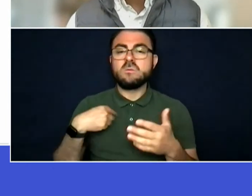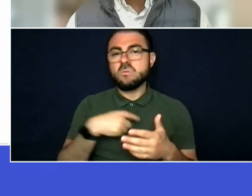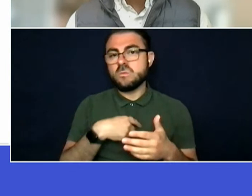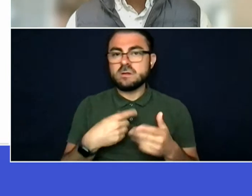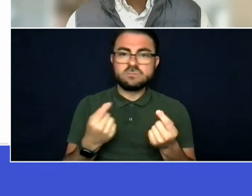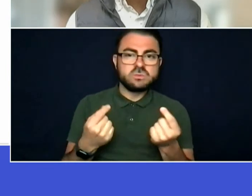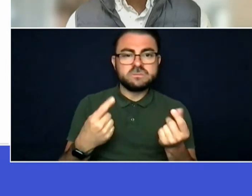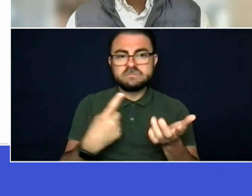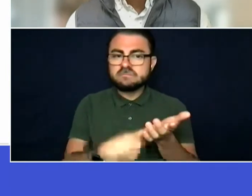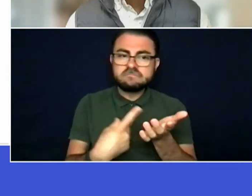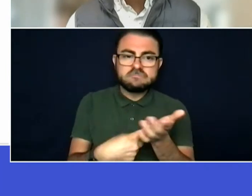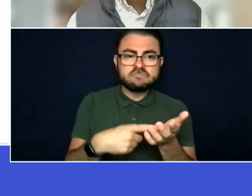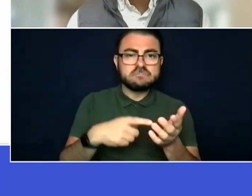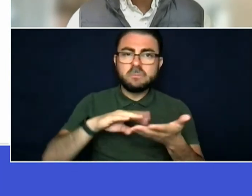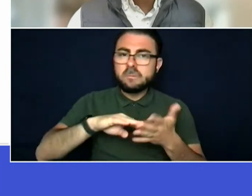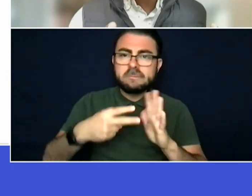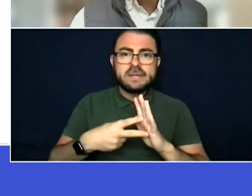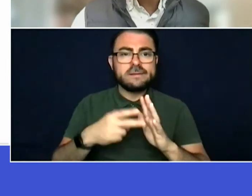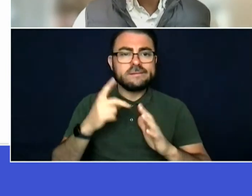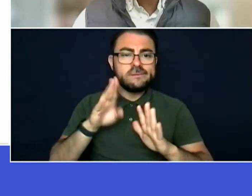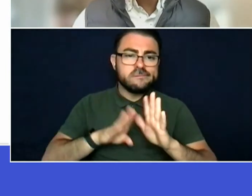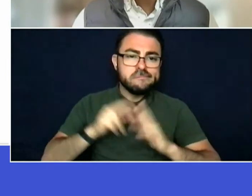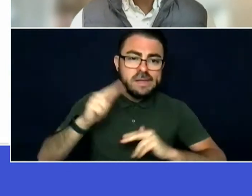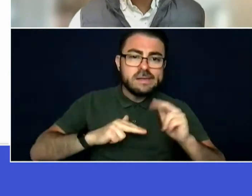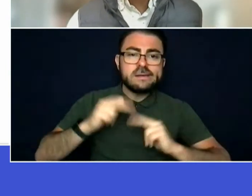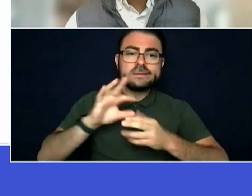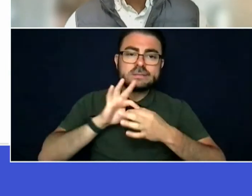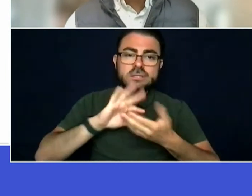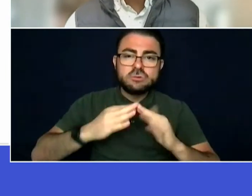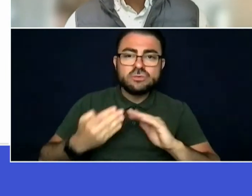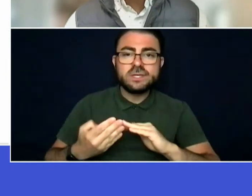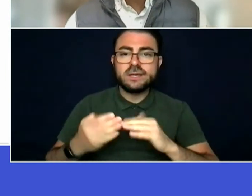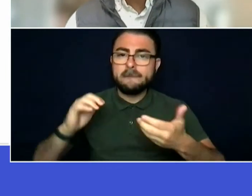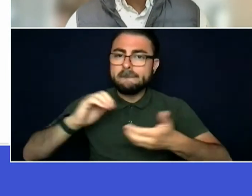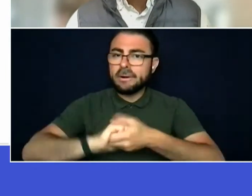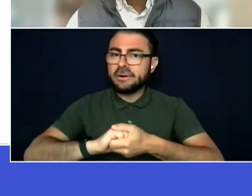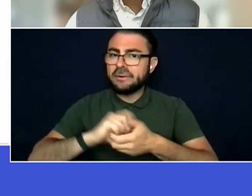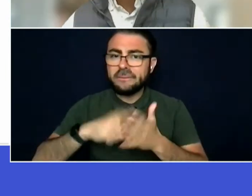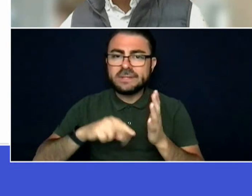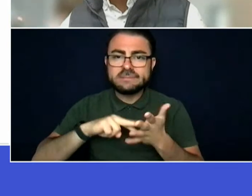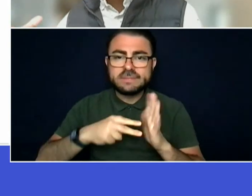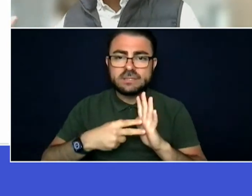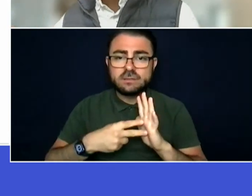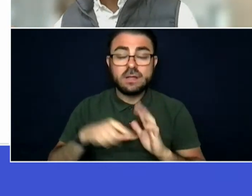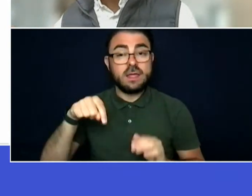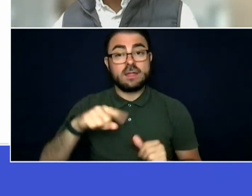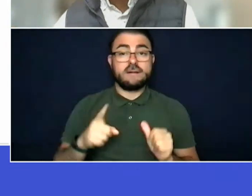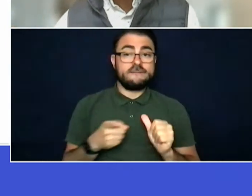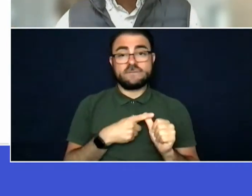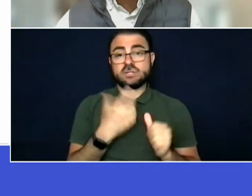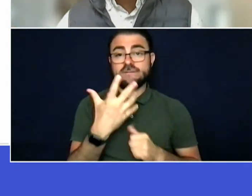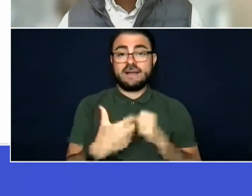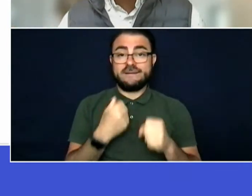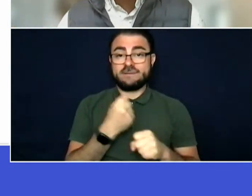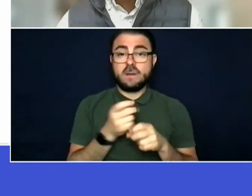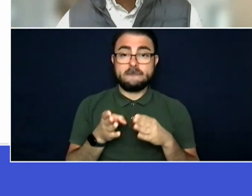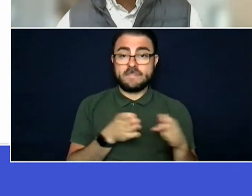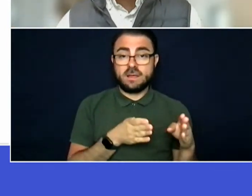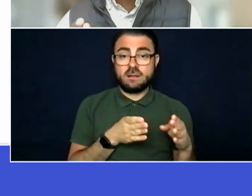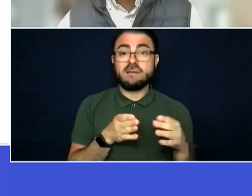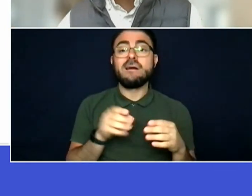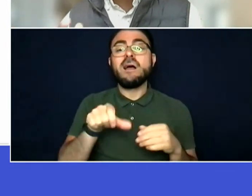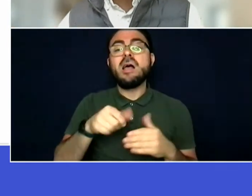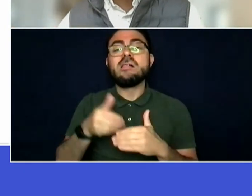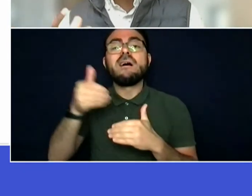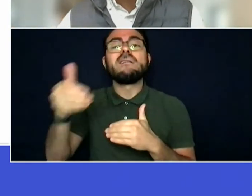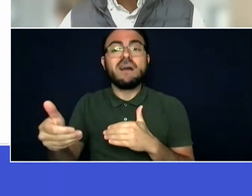this work in partnership with community, recognizing that this is our first year 5 climate investment plan, and our next one will look different. And through that time,